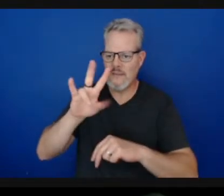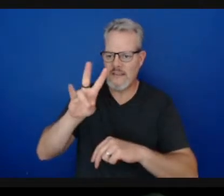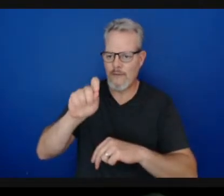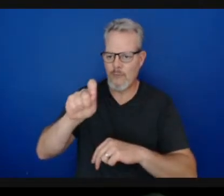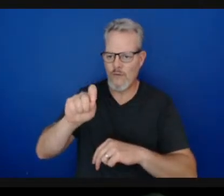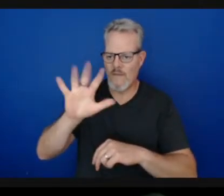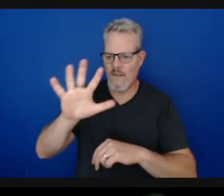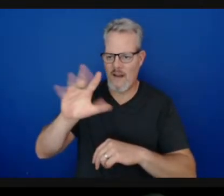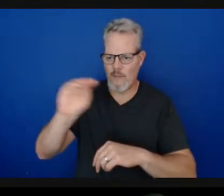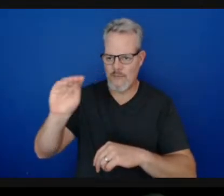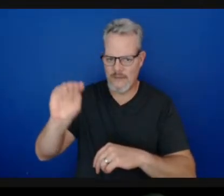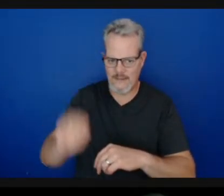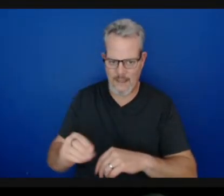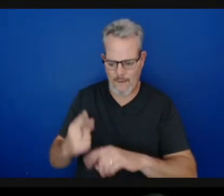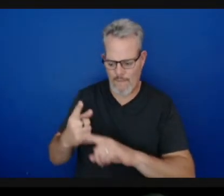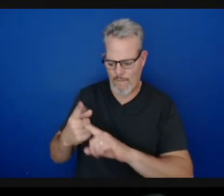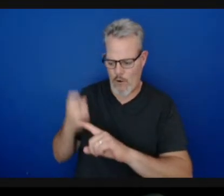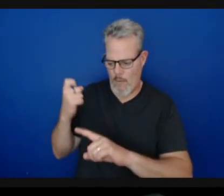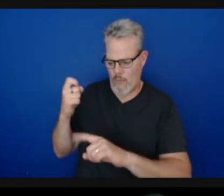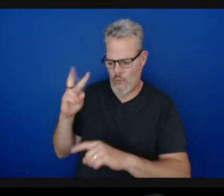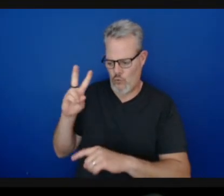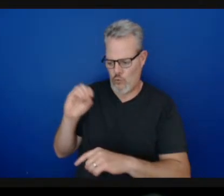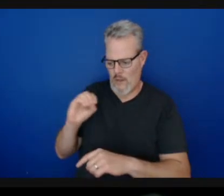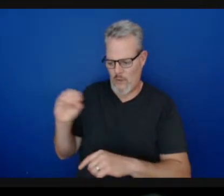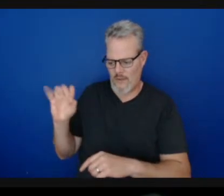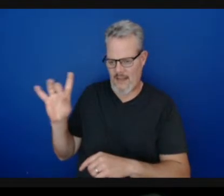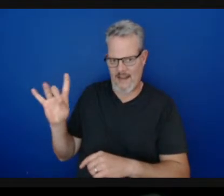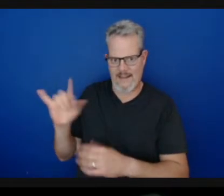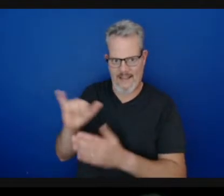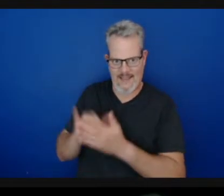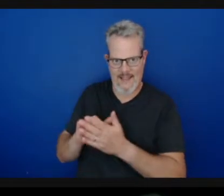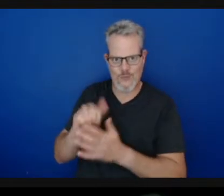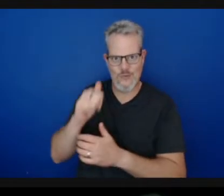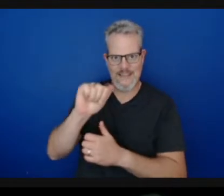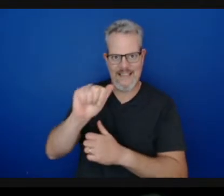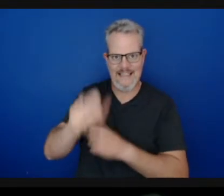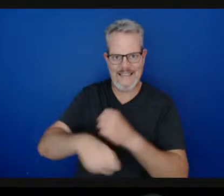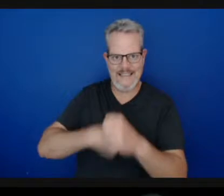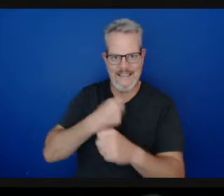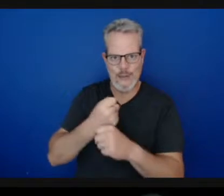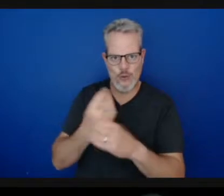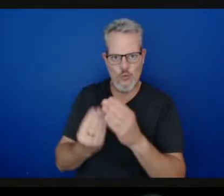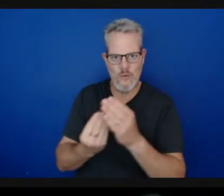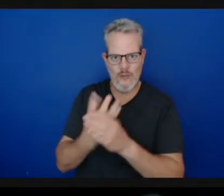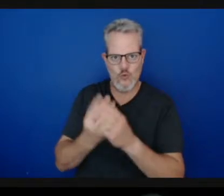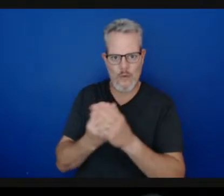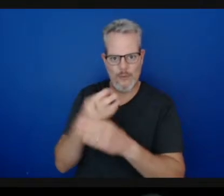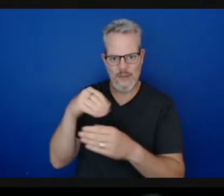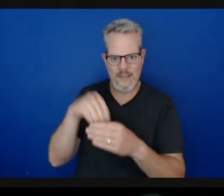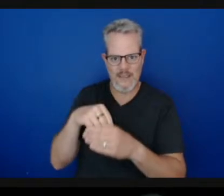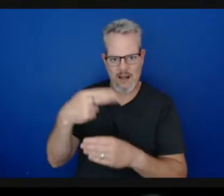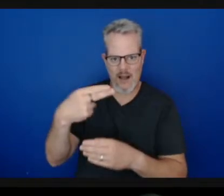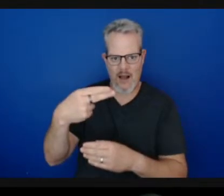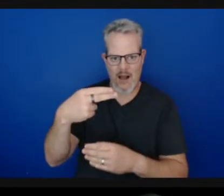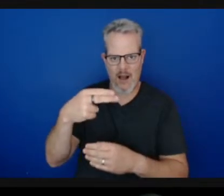27.5% from 2008, which was when the 10-year eruption of Hale magma began. Now, 2008, even though the eruption actually